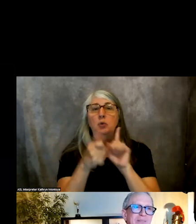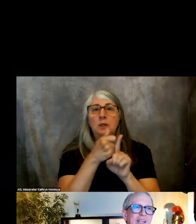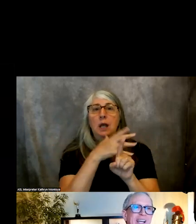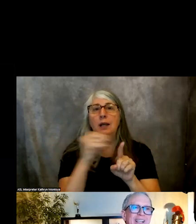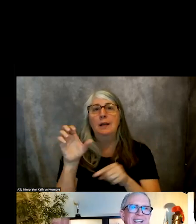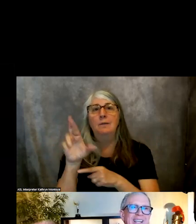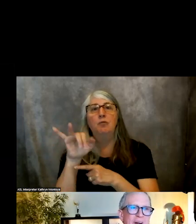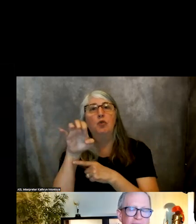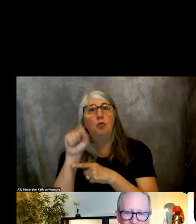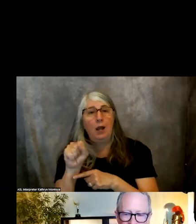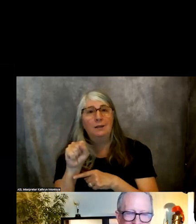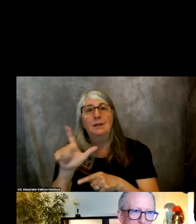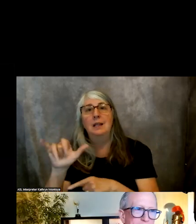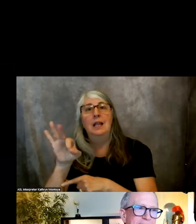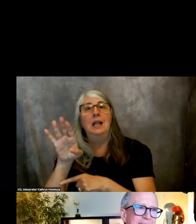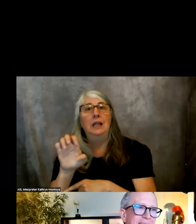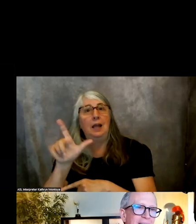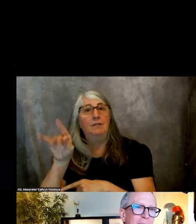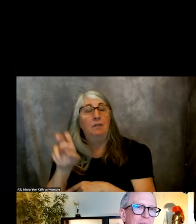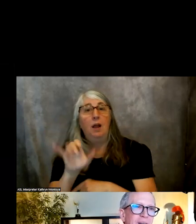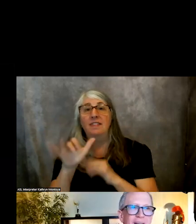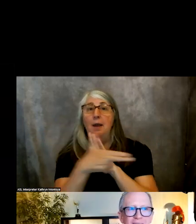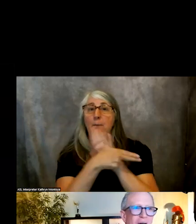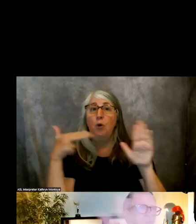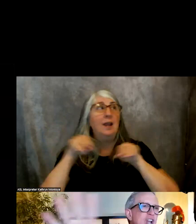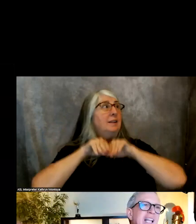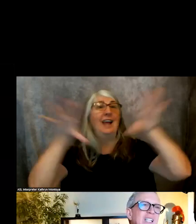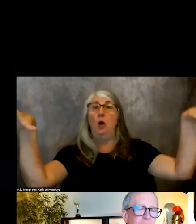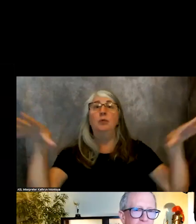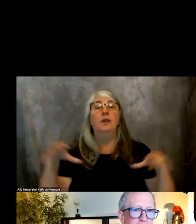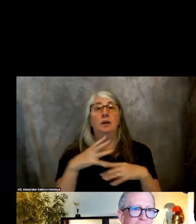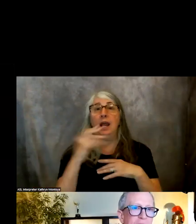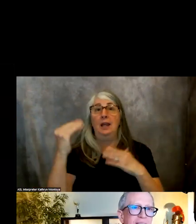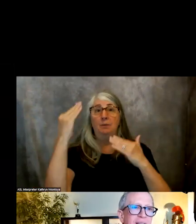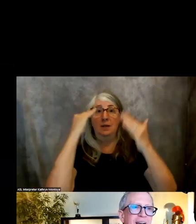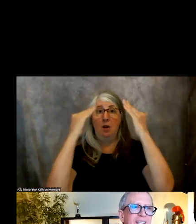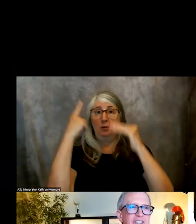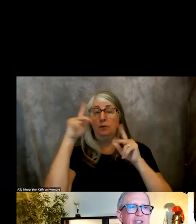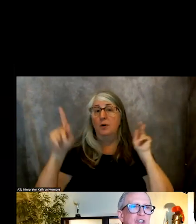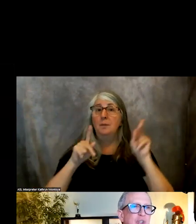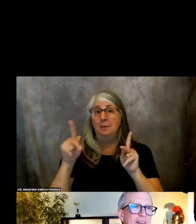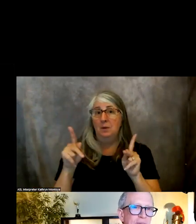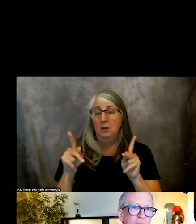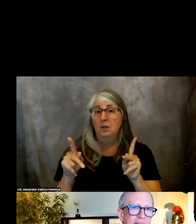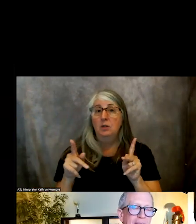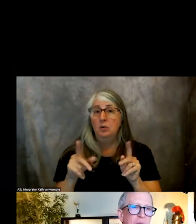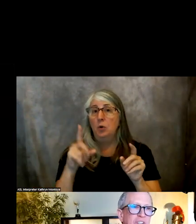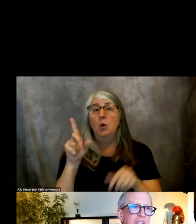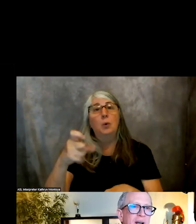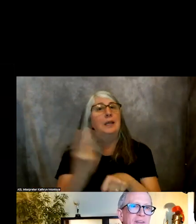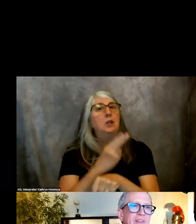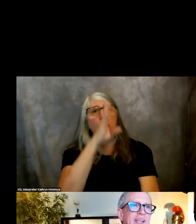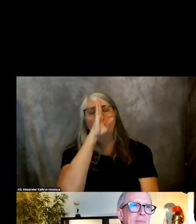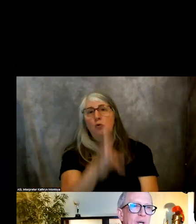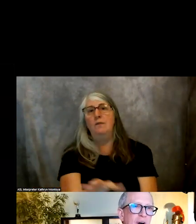brand is beginning to get out there and be knowledgeable for the public. Let's use straightforward